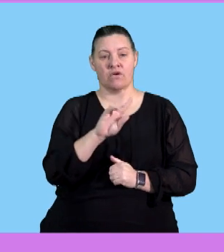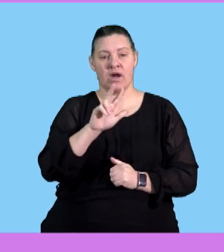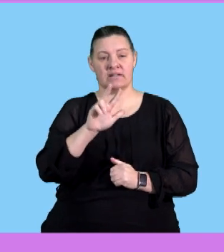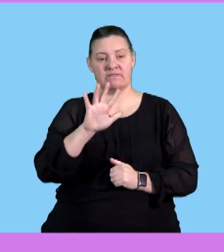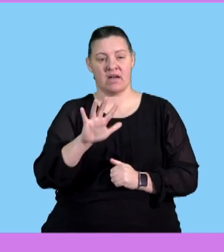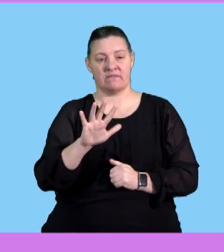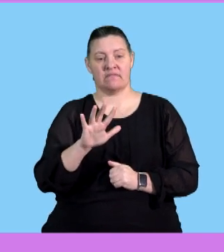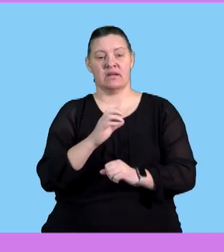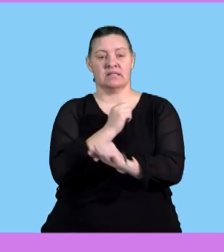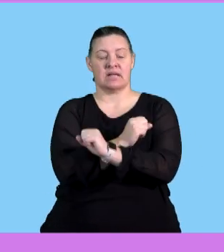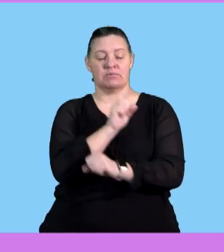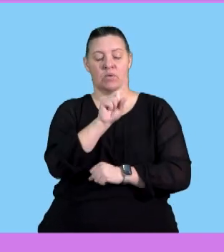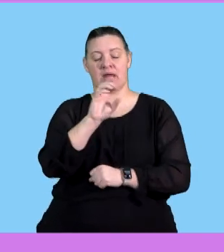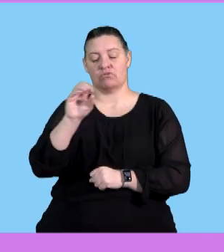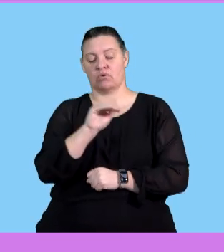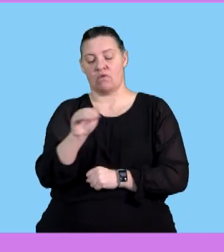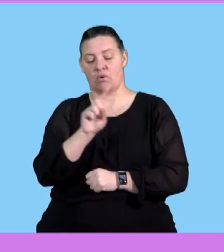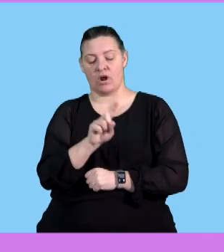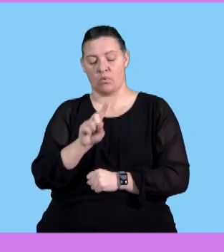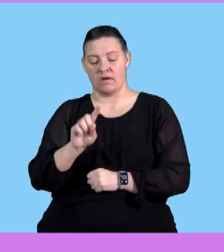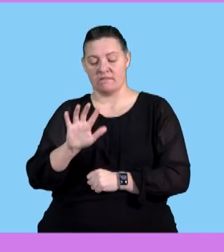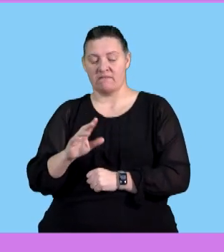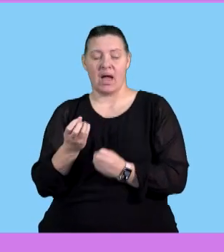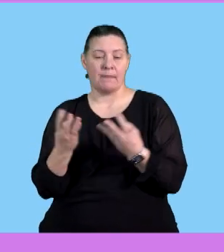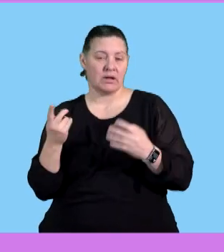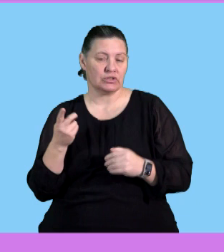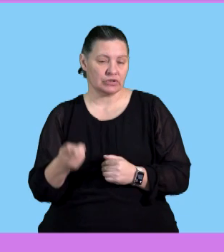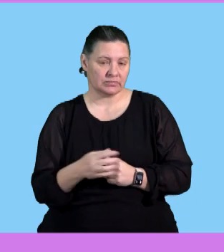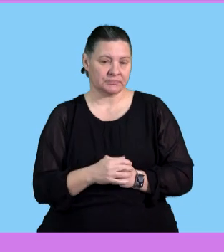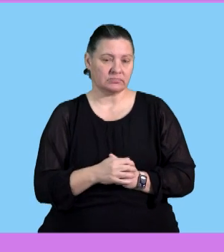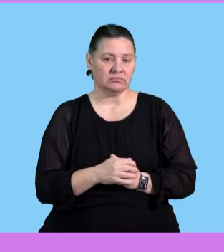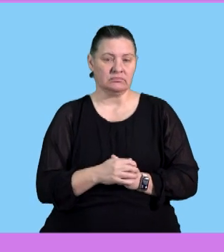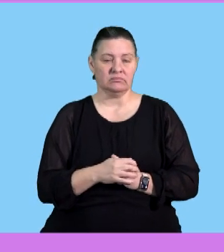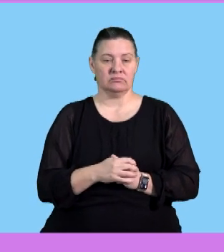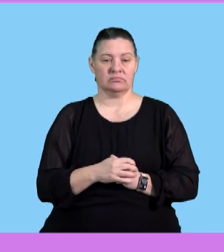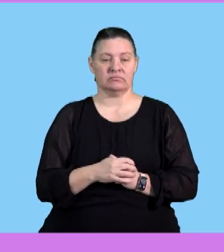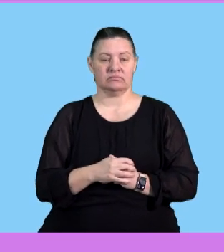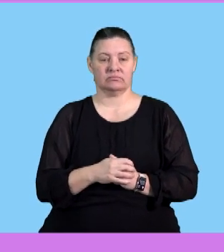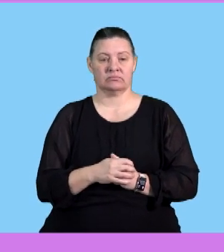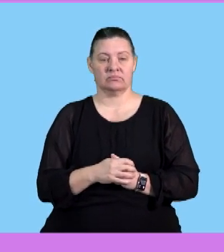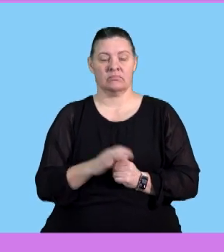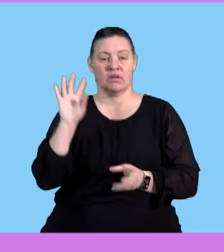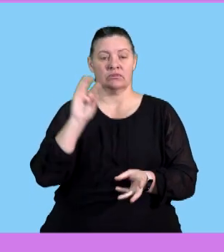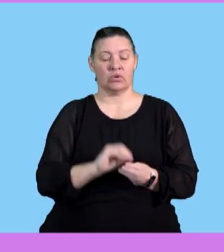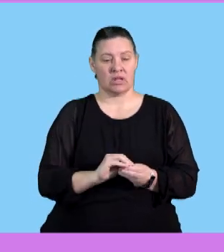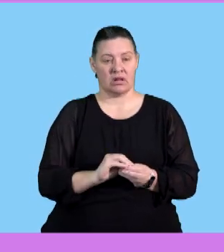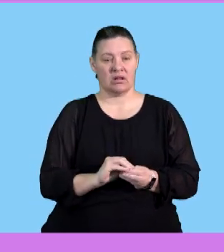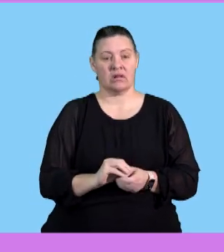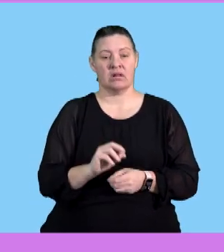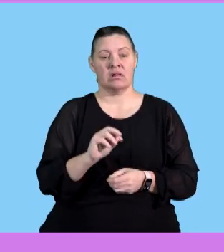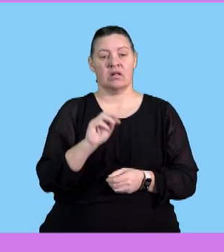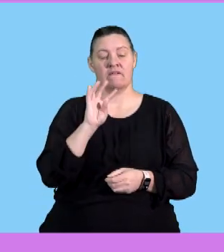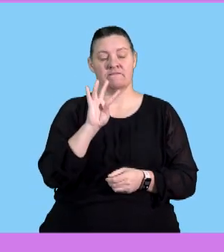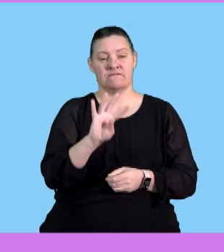out, 485 multiplied by 100 over 115. So this gives us